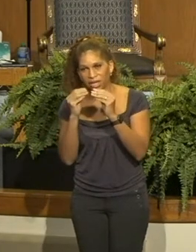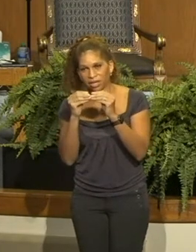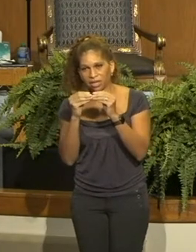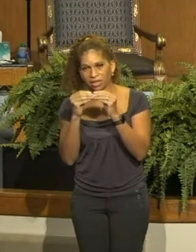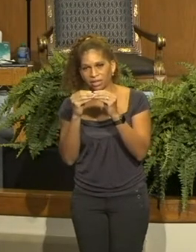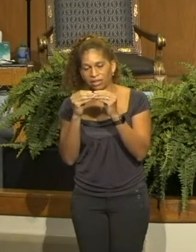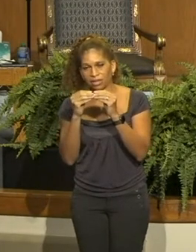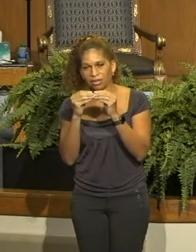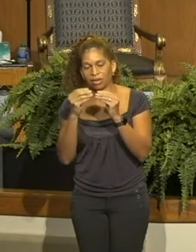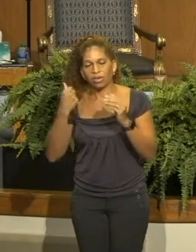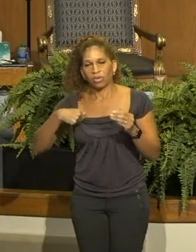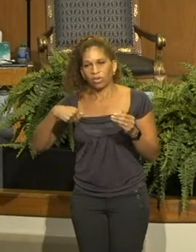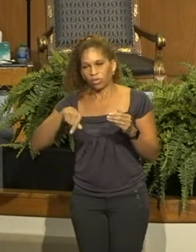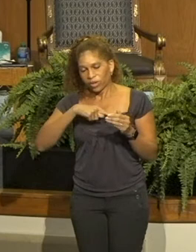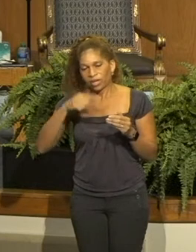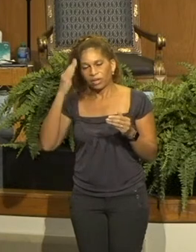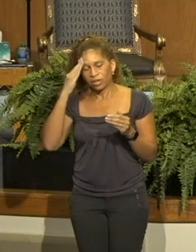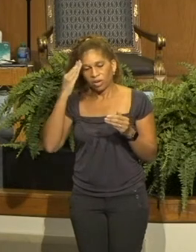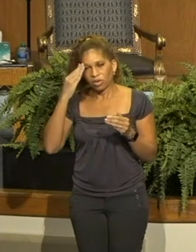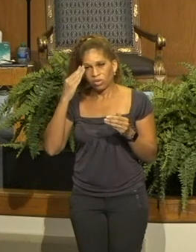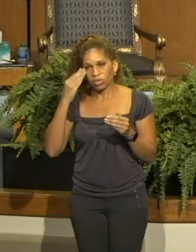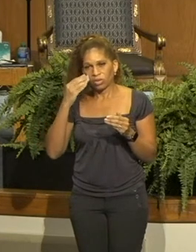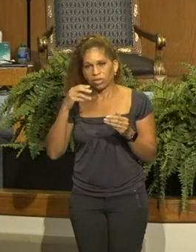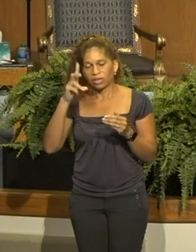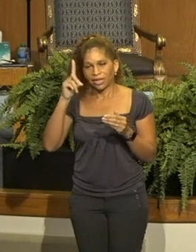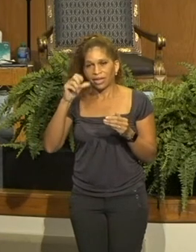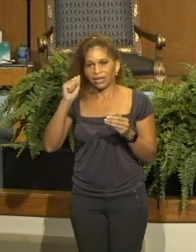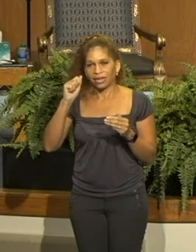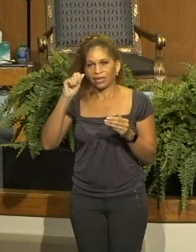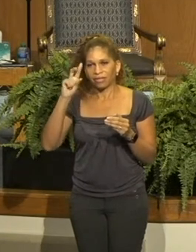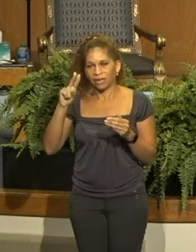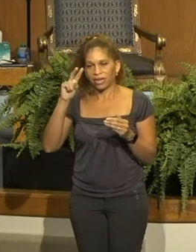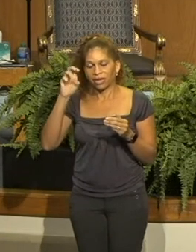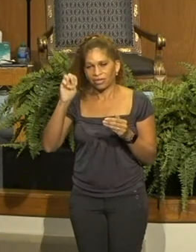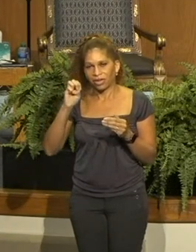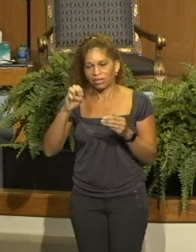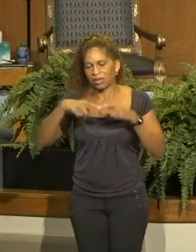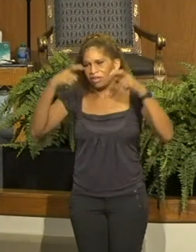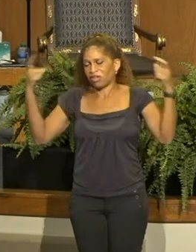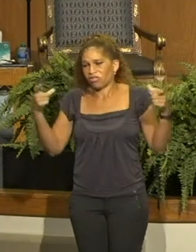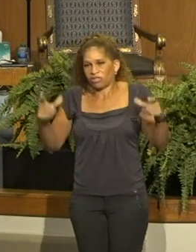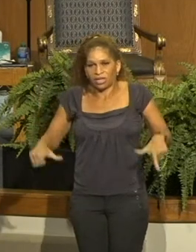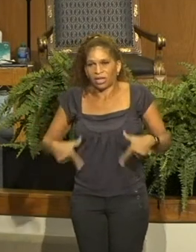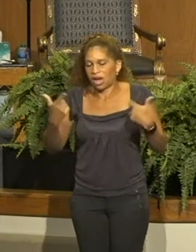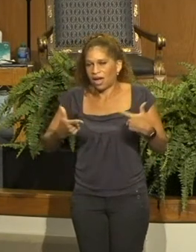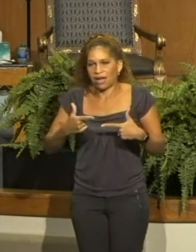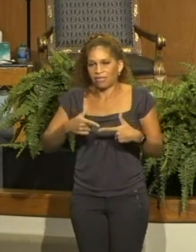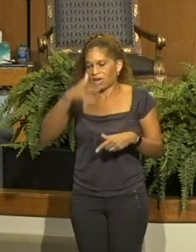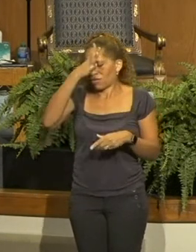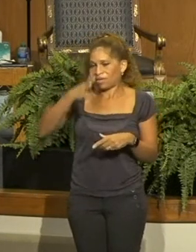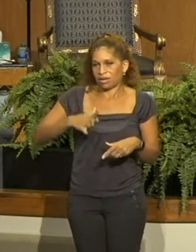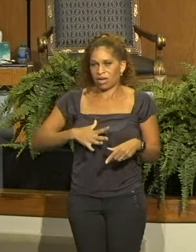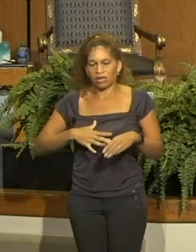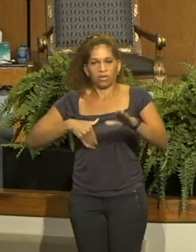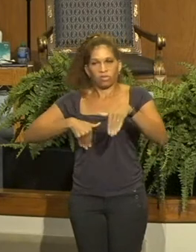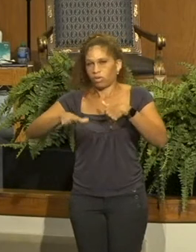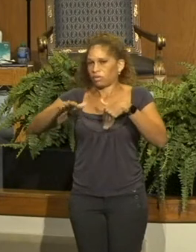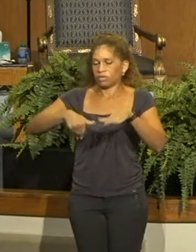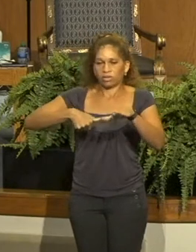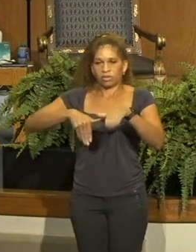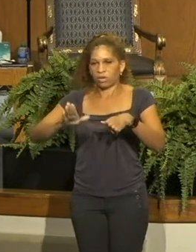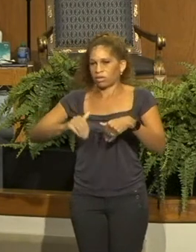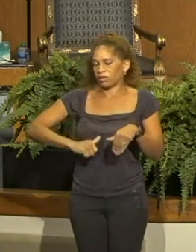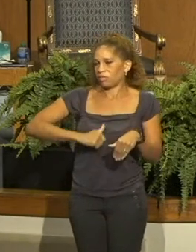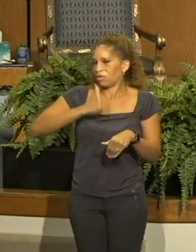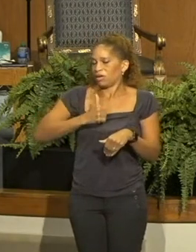And we know who Dave is. Dave is larger than life man. He walks our cross in every